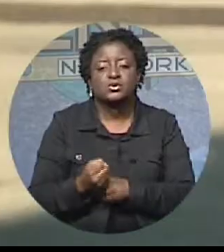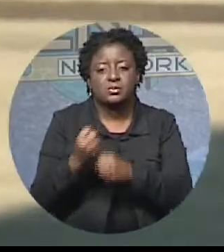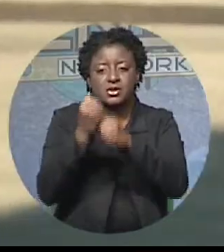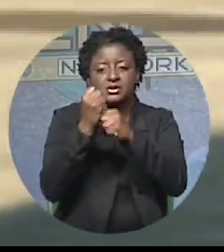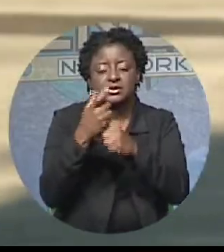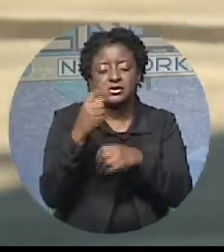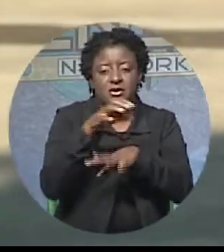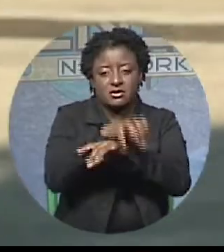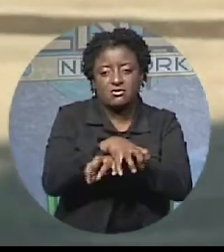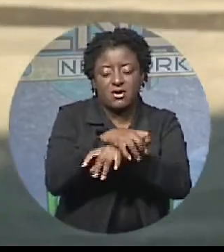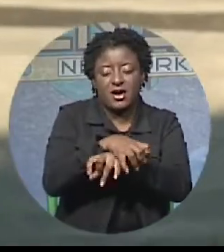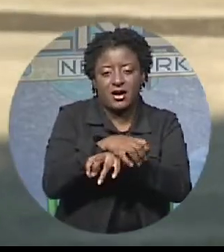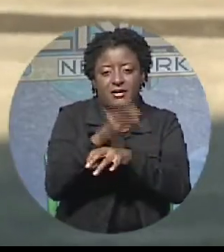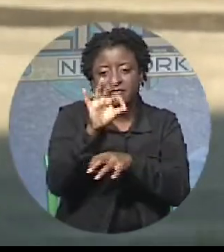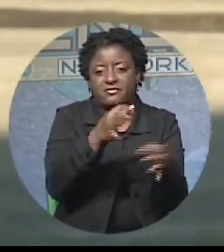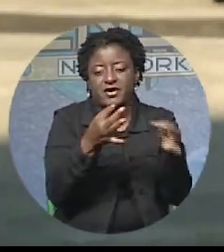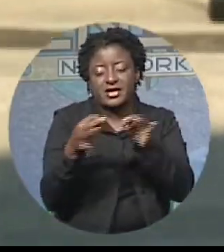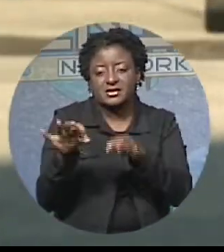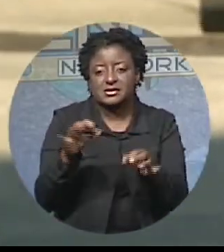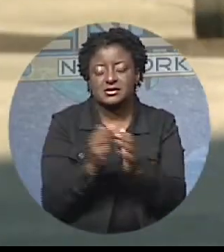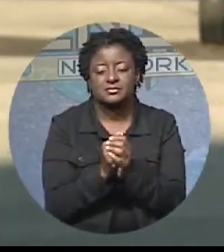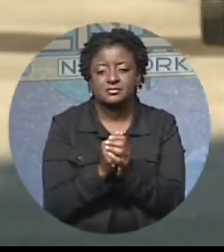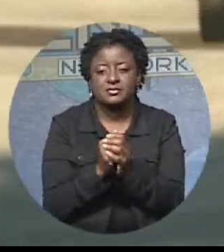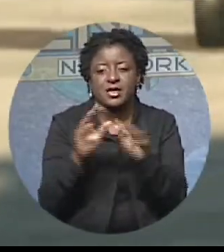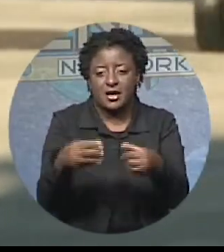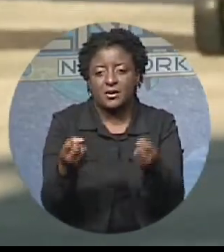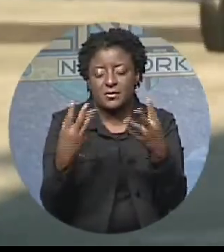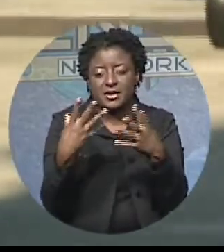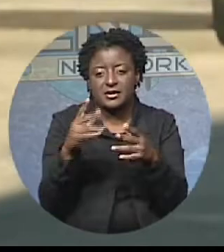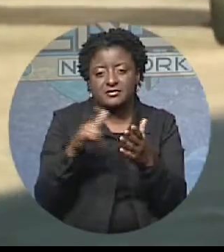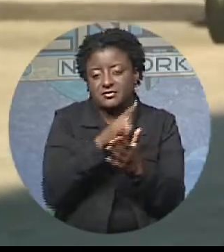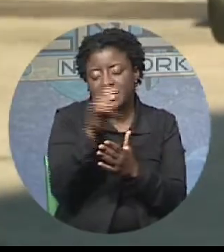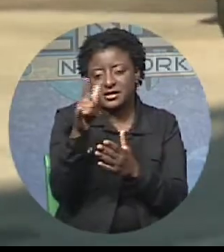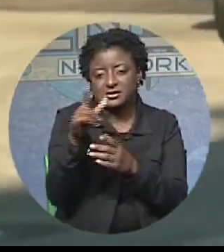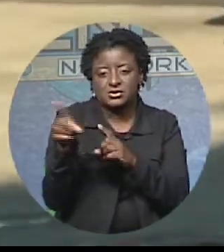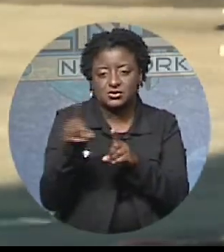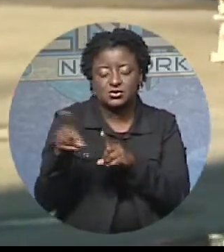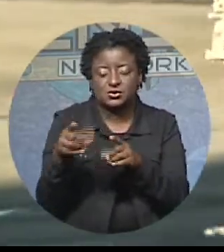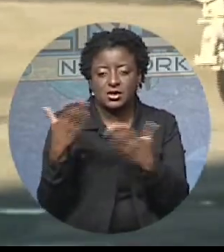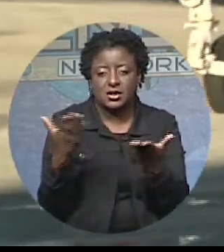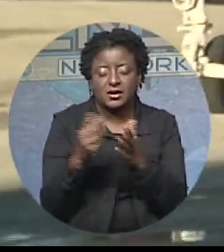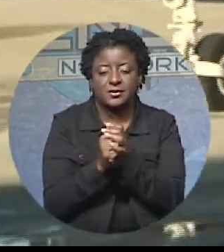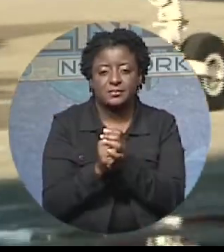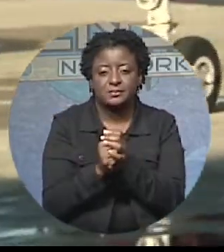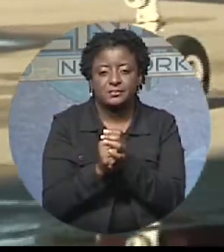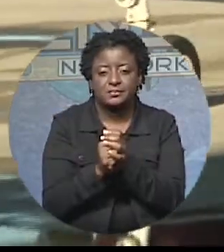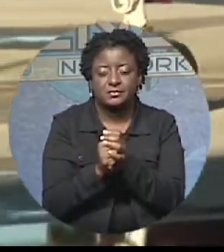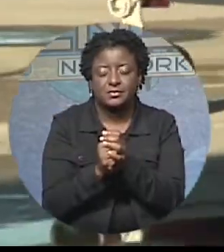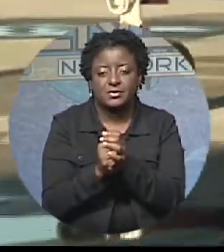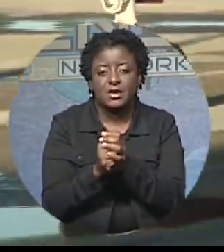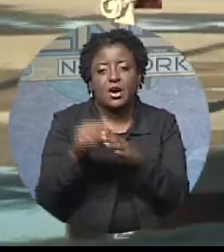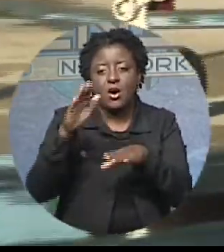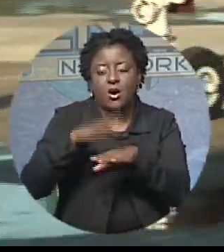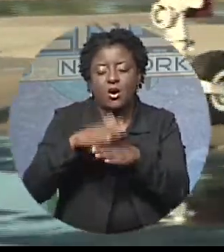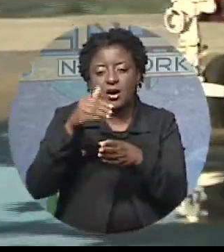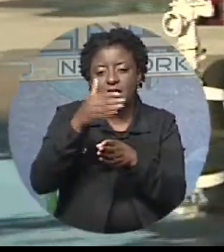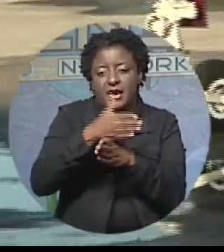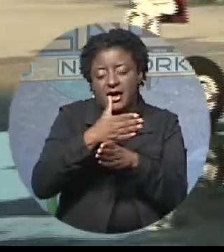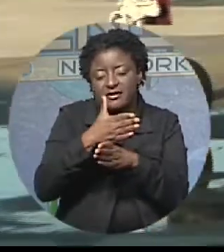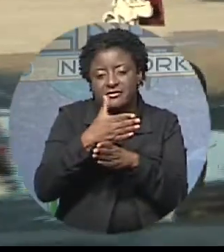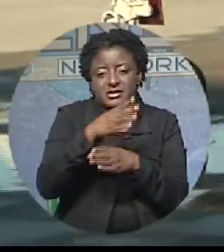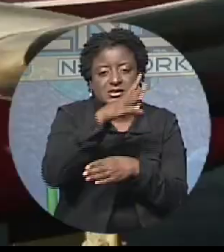very well. How many flights you all did in here? We did on an average 6 to 8 flights a day.